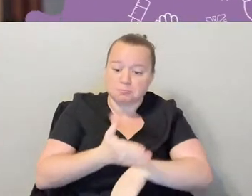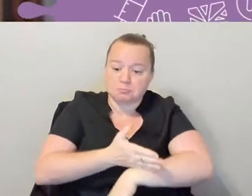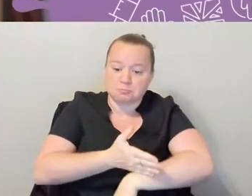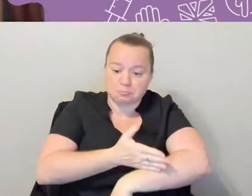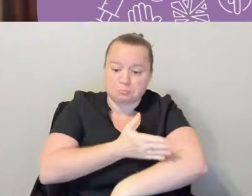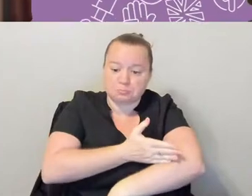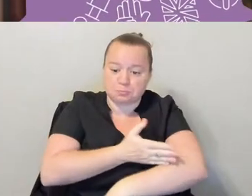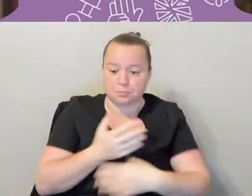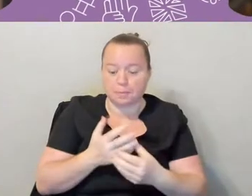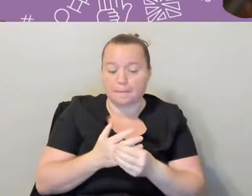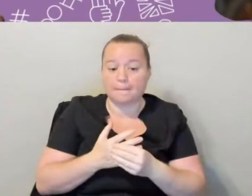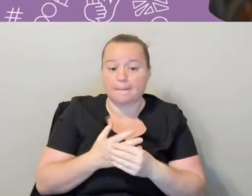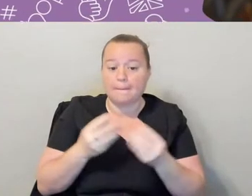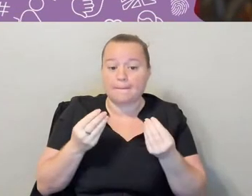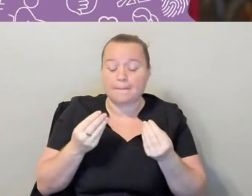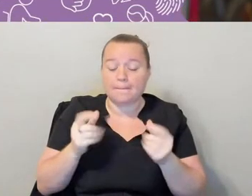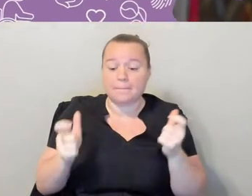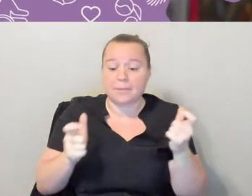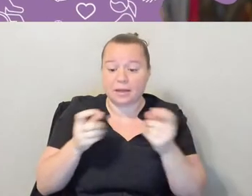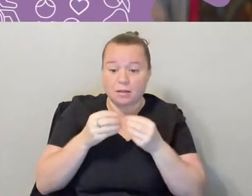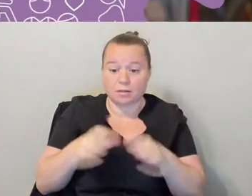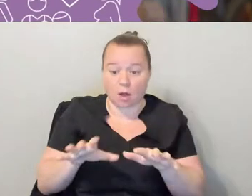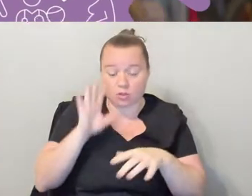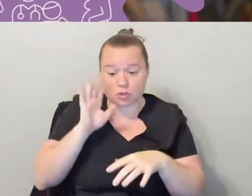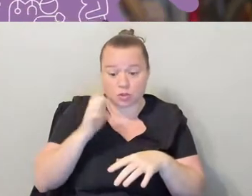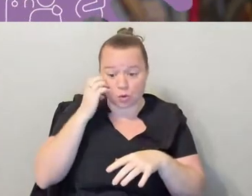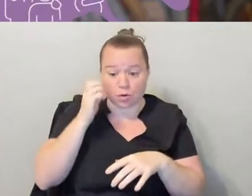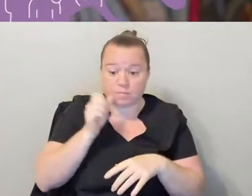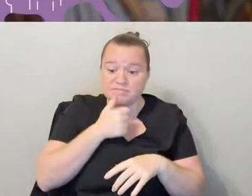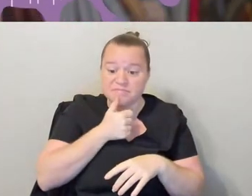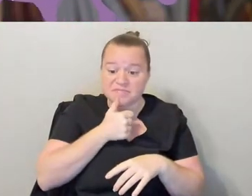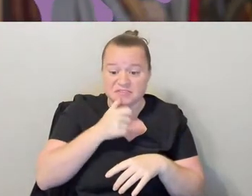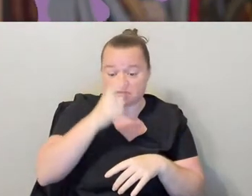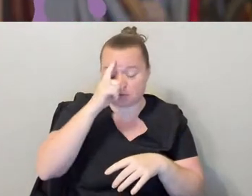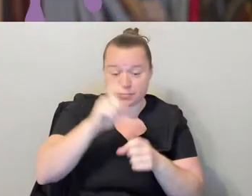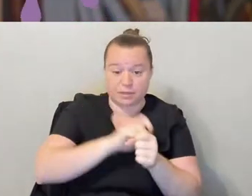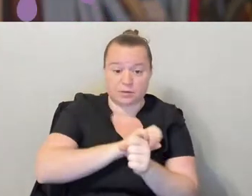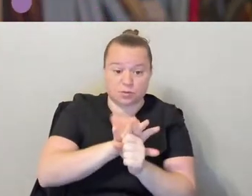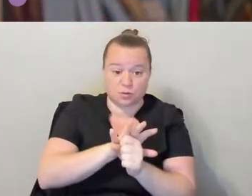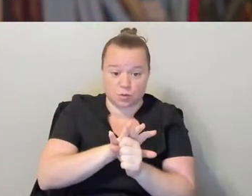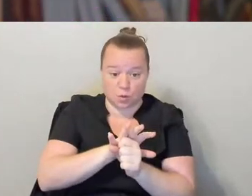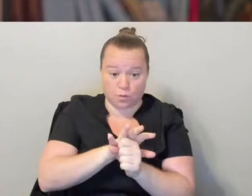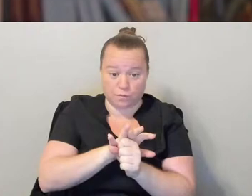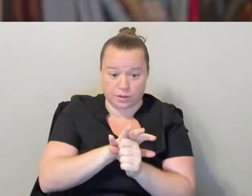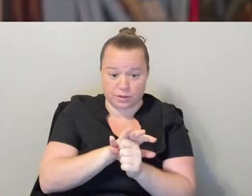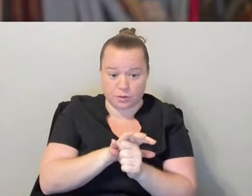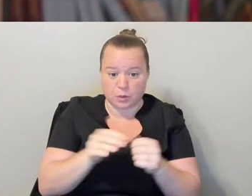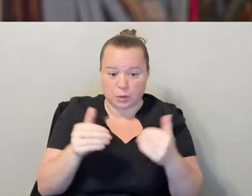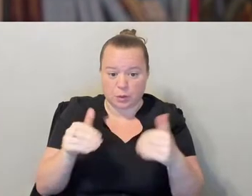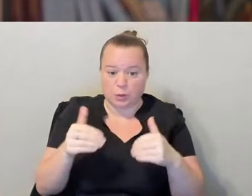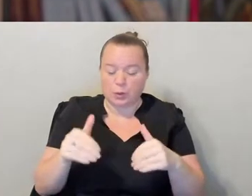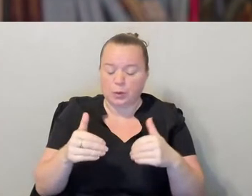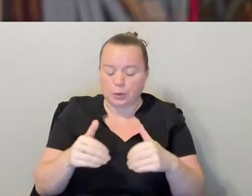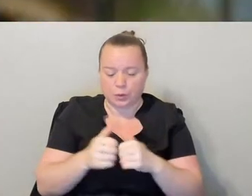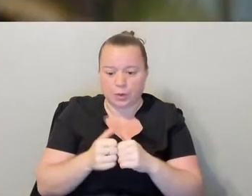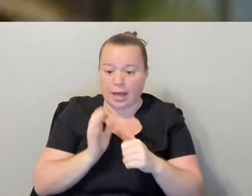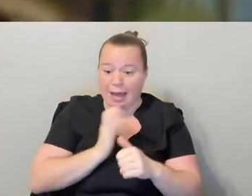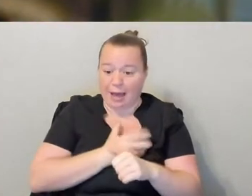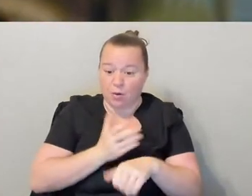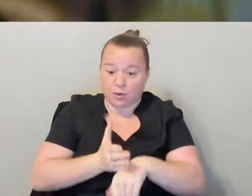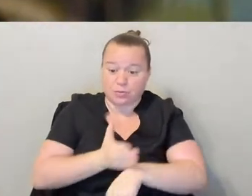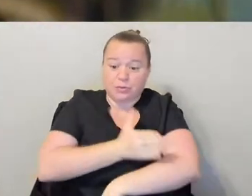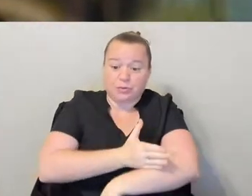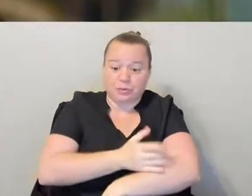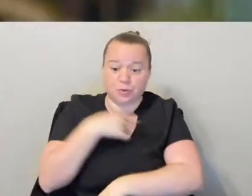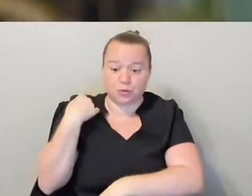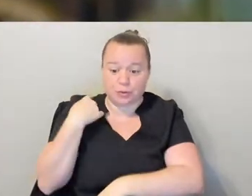big losses that Europe has suffered as a result of the COVID-19 pandemic put even these gains at risk. As